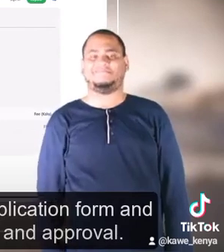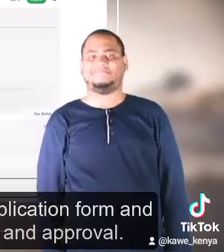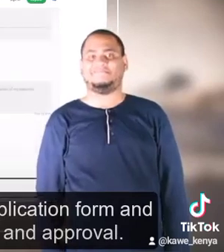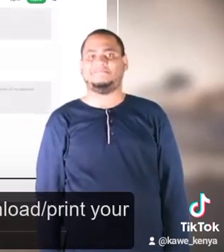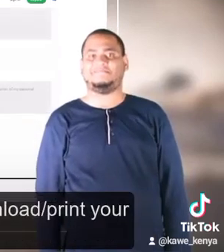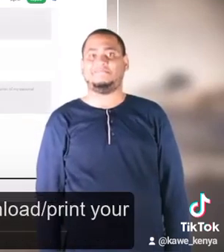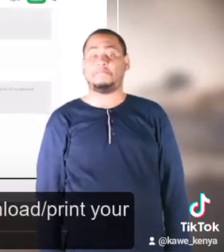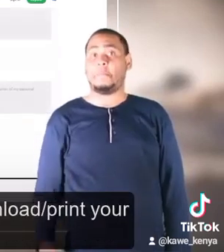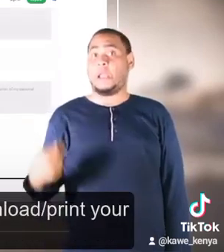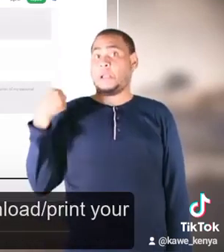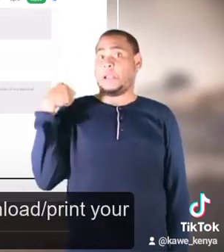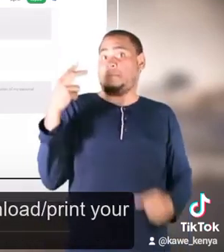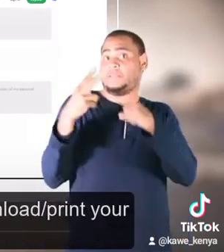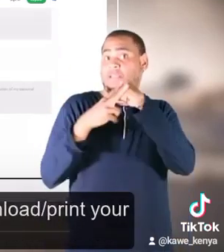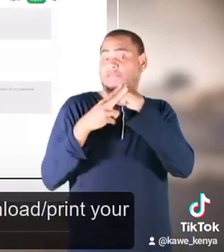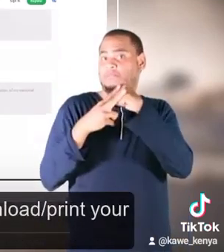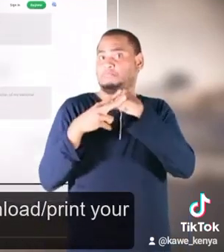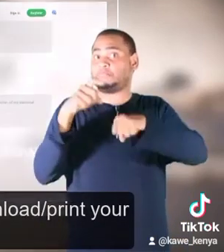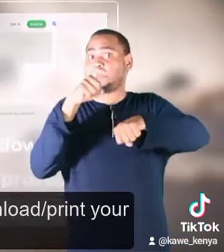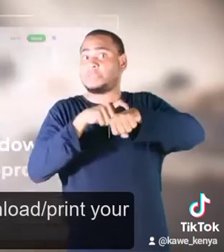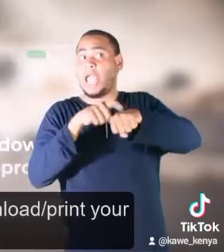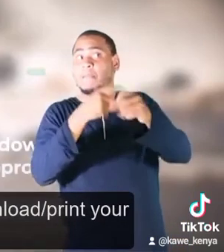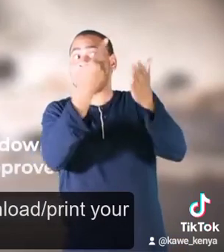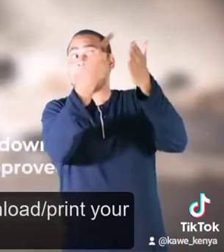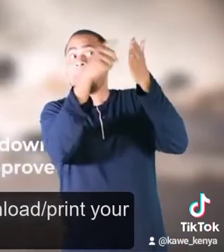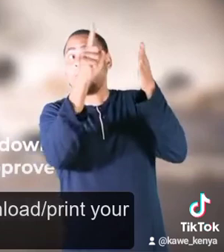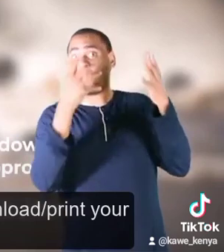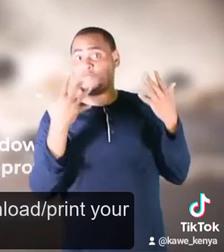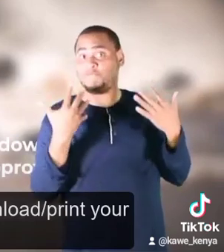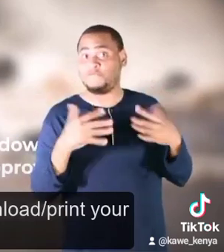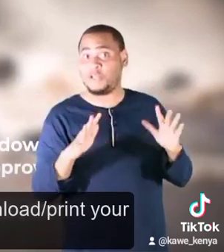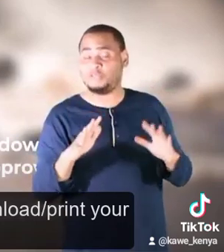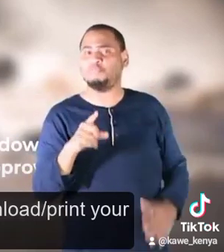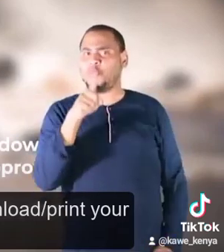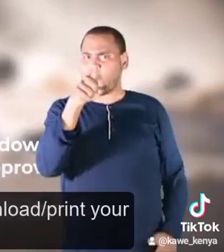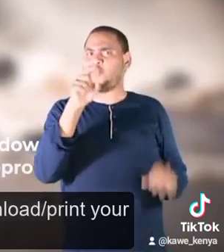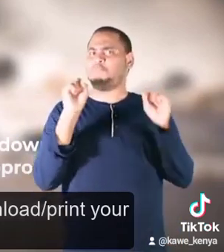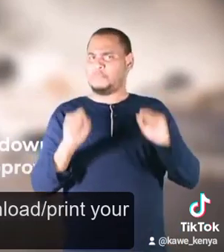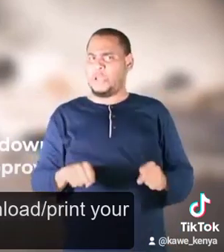and approval. 8. Click on your application to